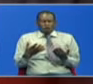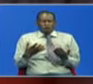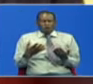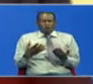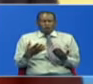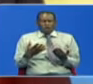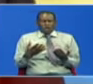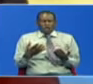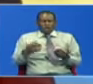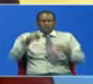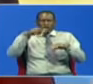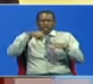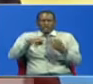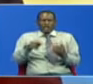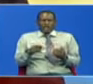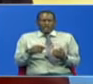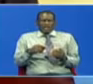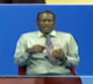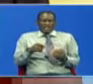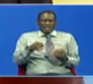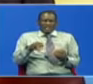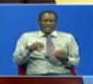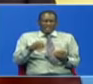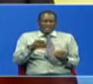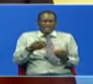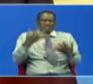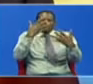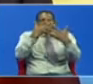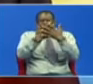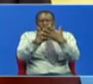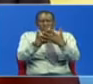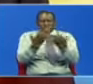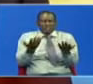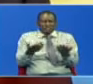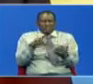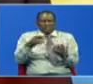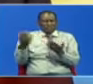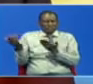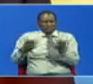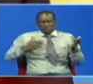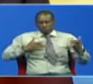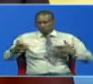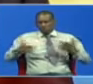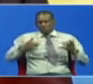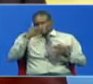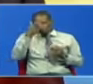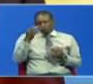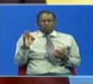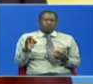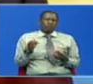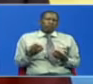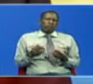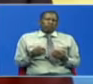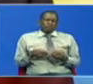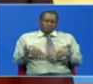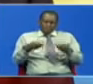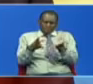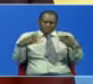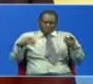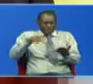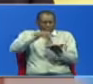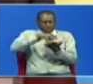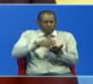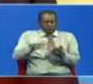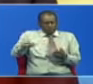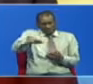in a incarceration facility and so on, it raises concern because of the congestion and conditions in such